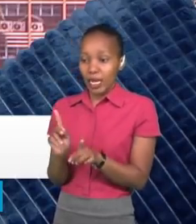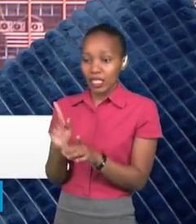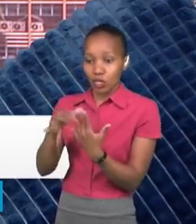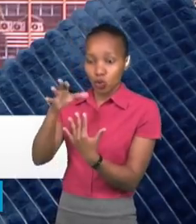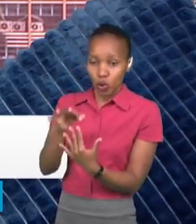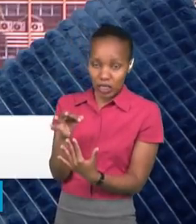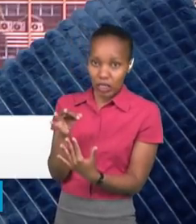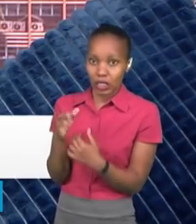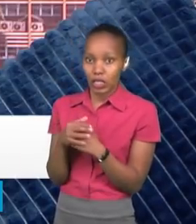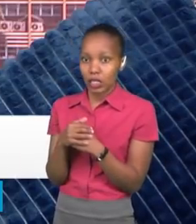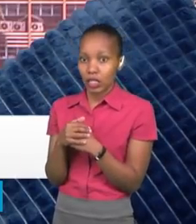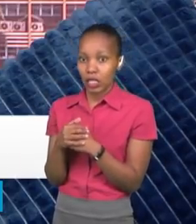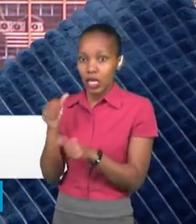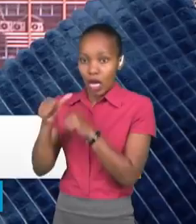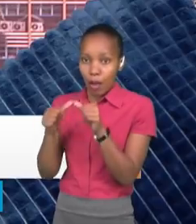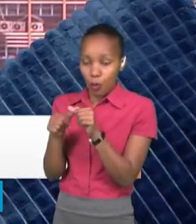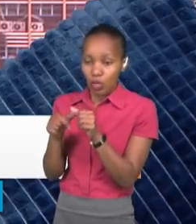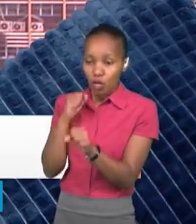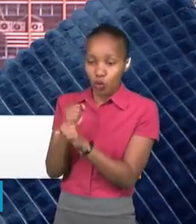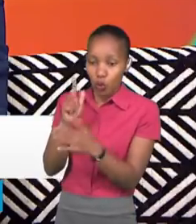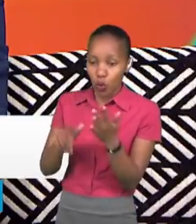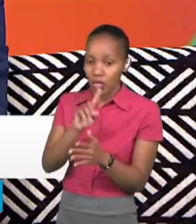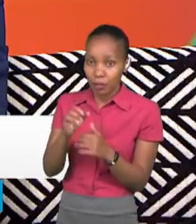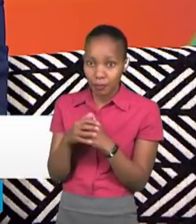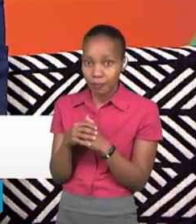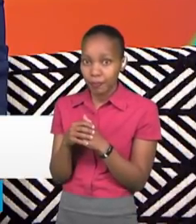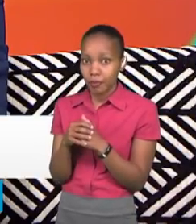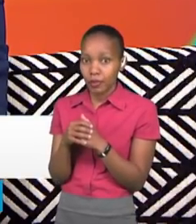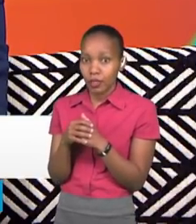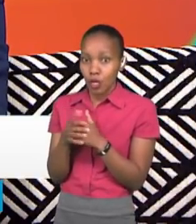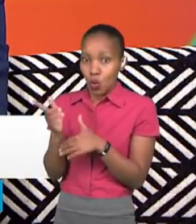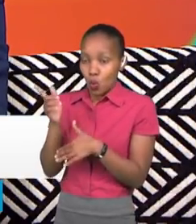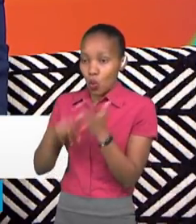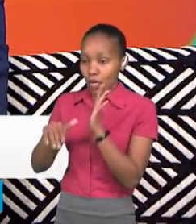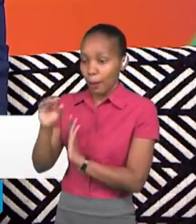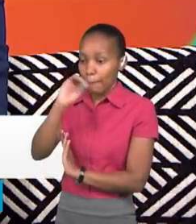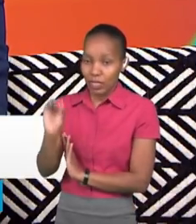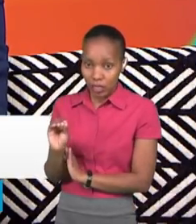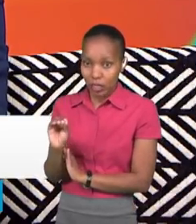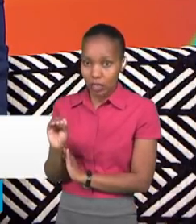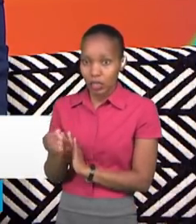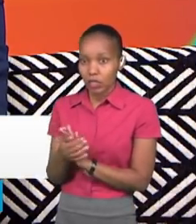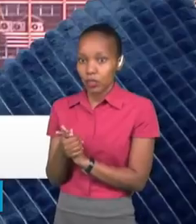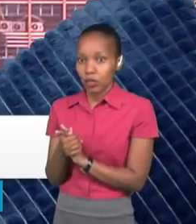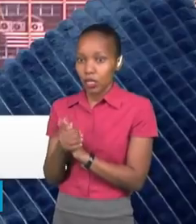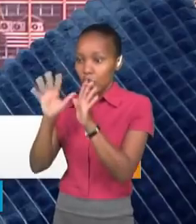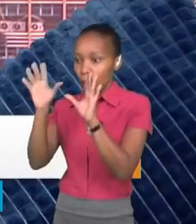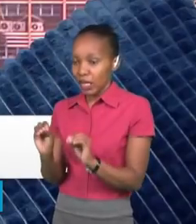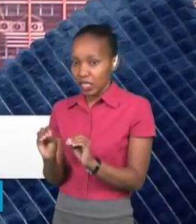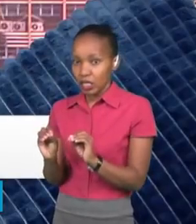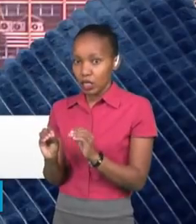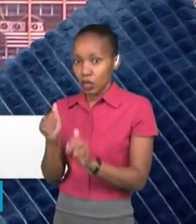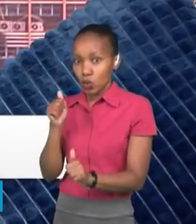choice in terms of what they are doing. What is the percentage of the budget that goes